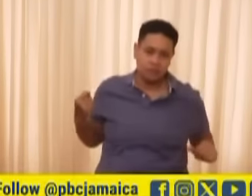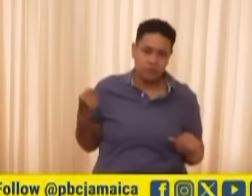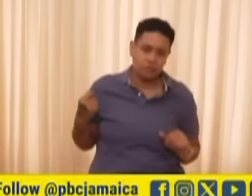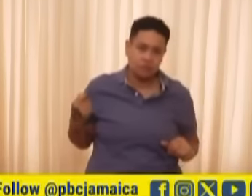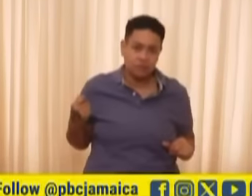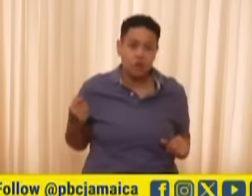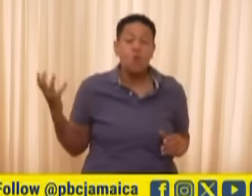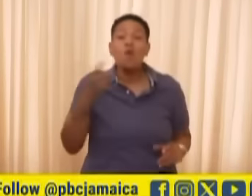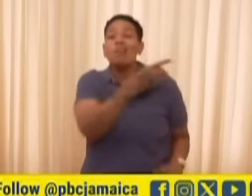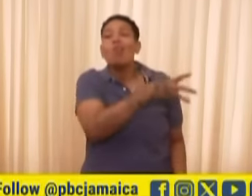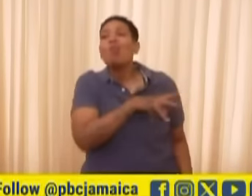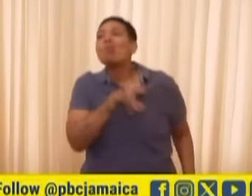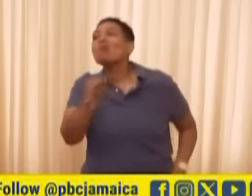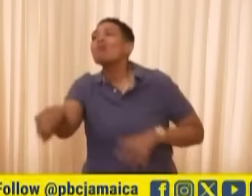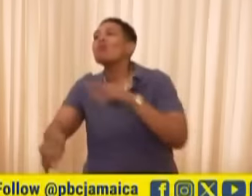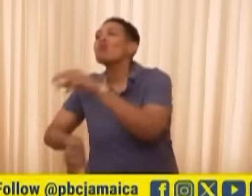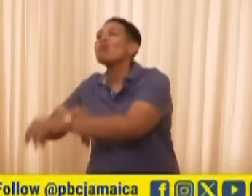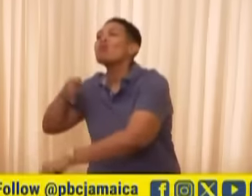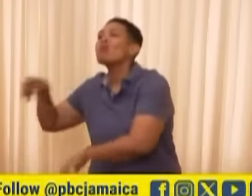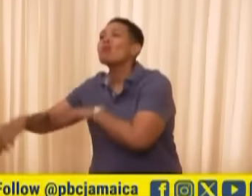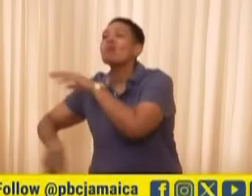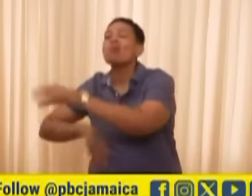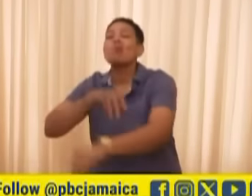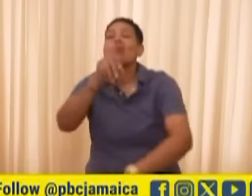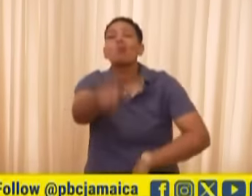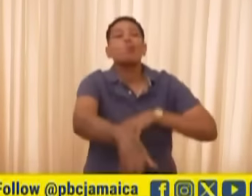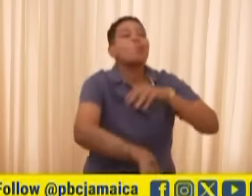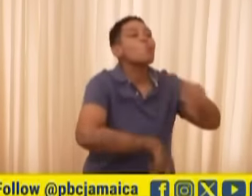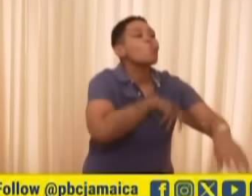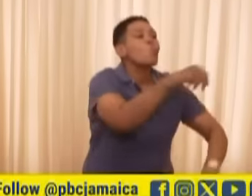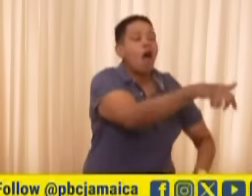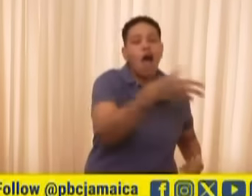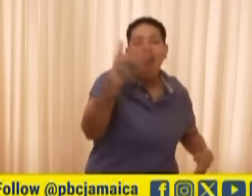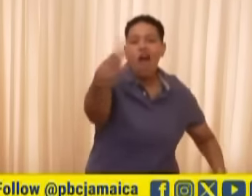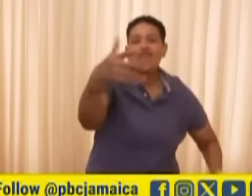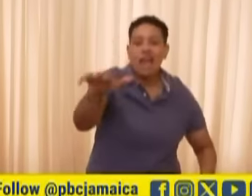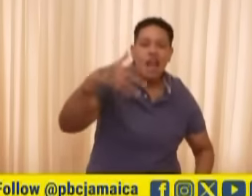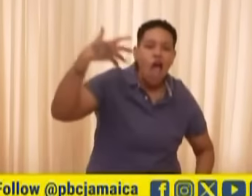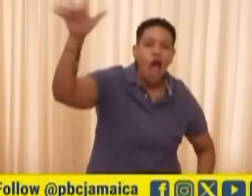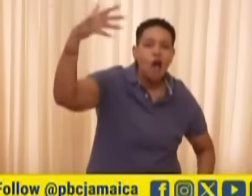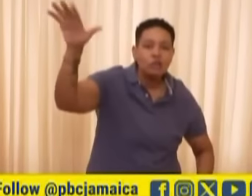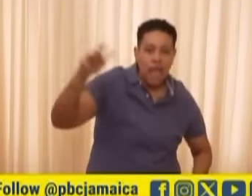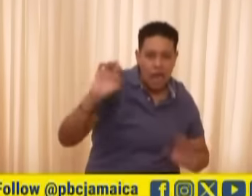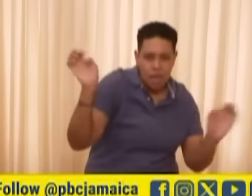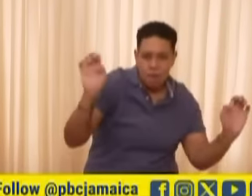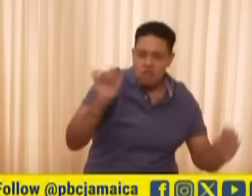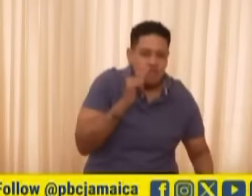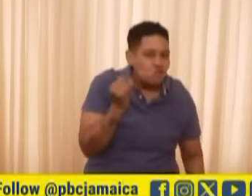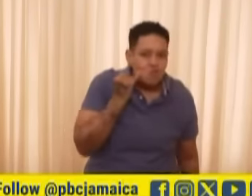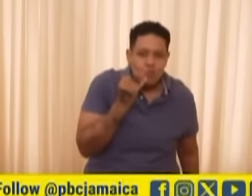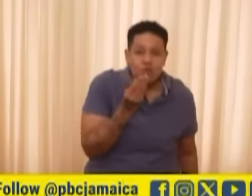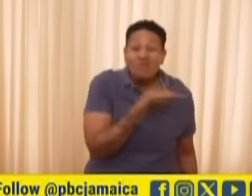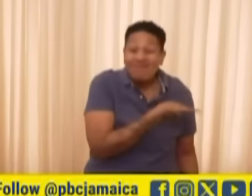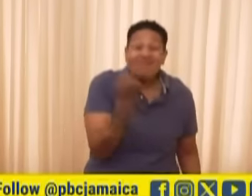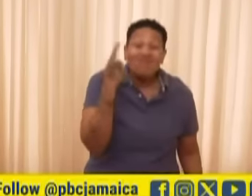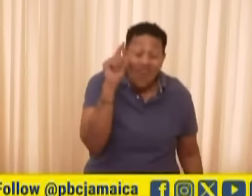what they have used outside of what is required.